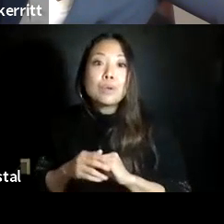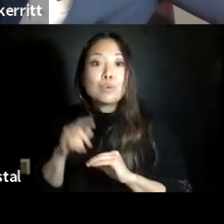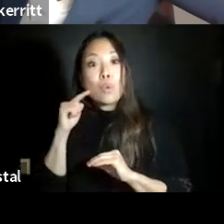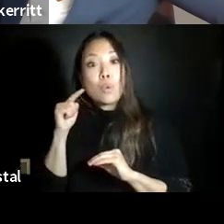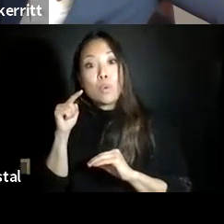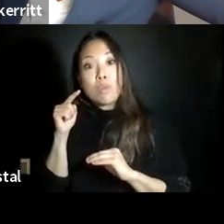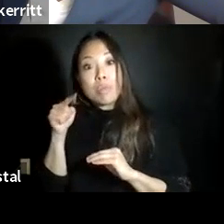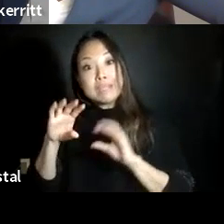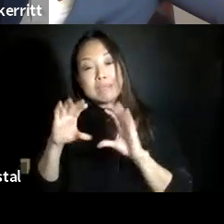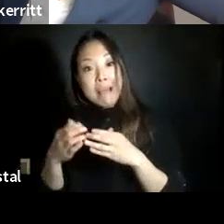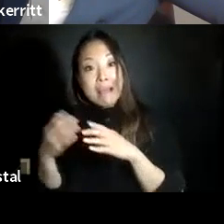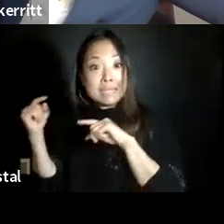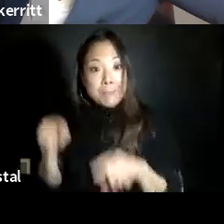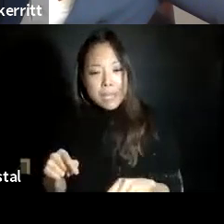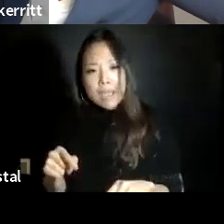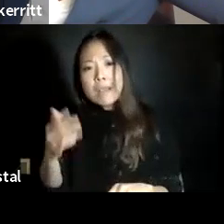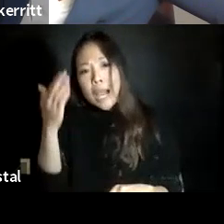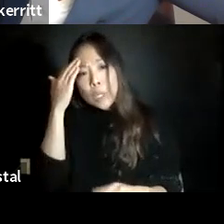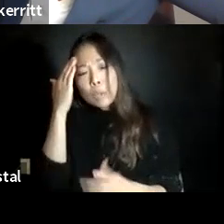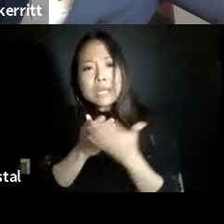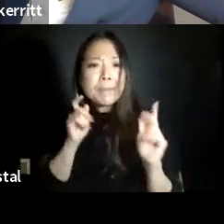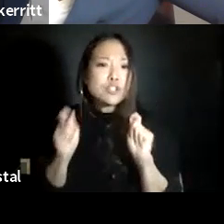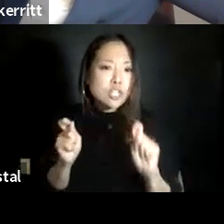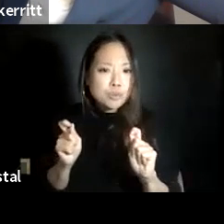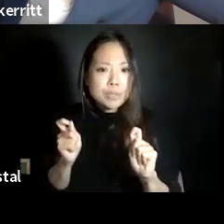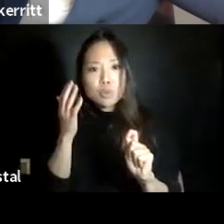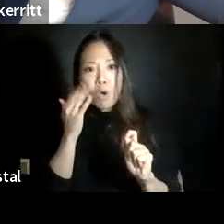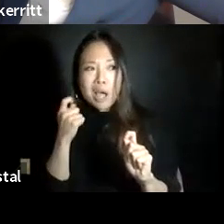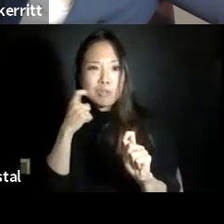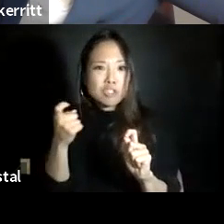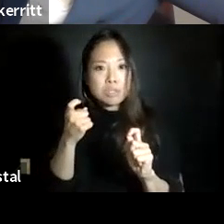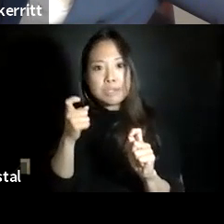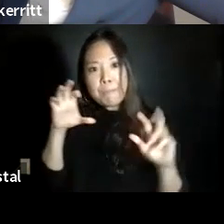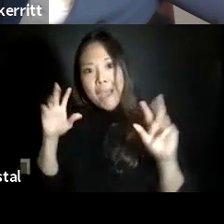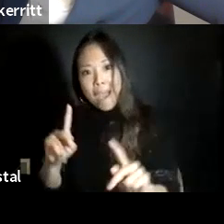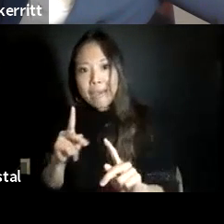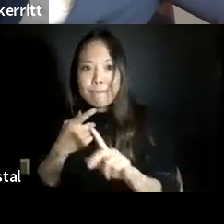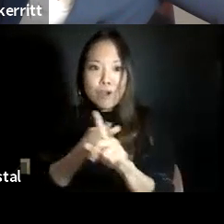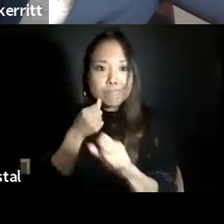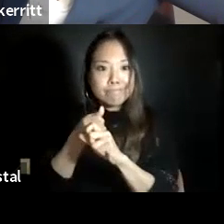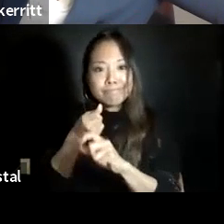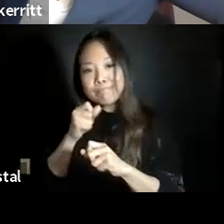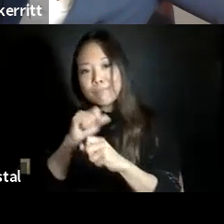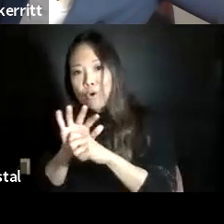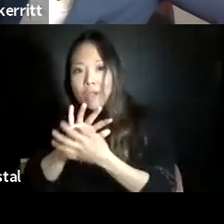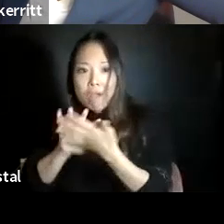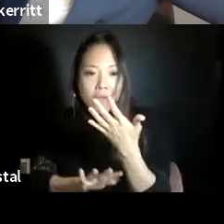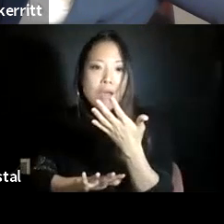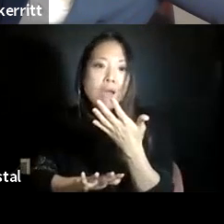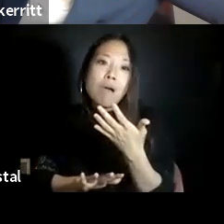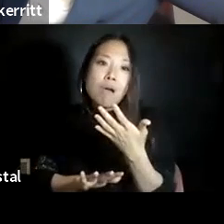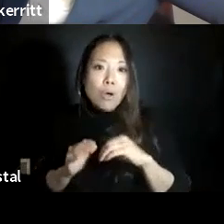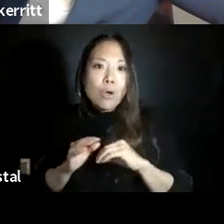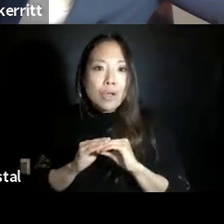adjustments through COVID, through what we just came through, et cetera, it is a very dramatic